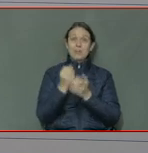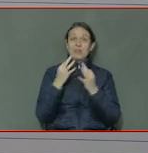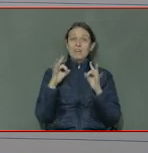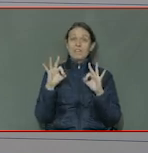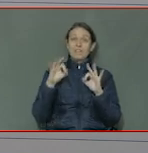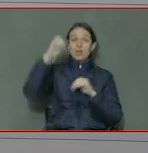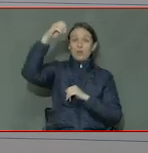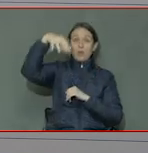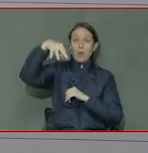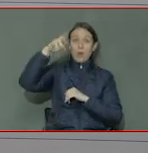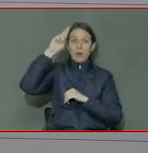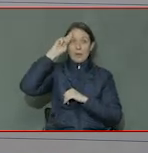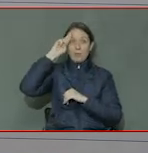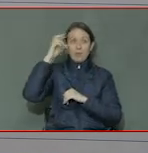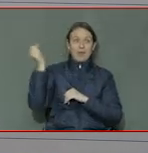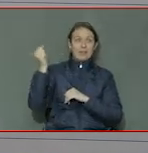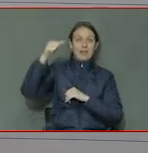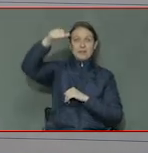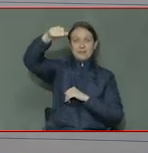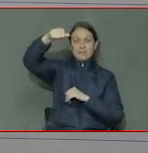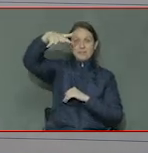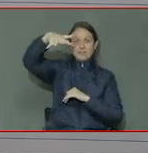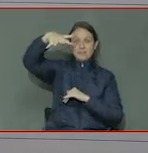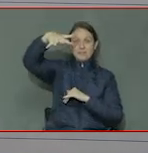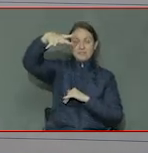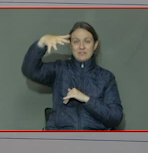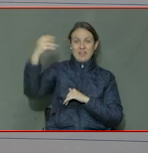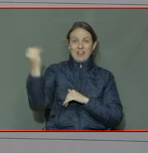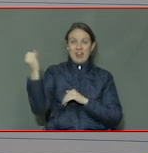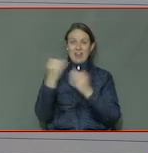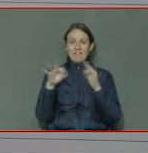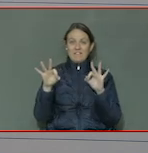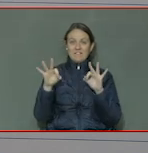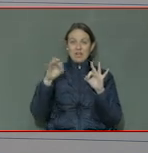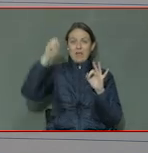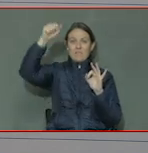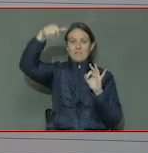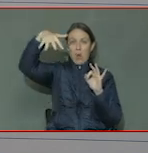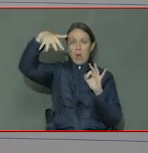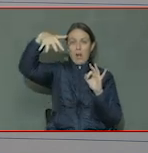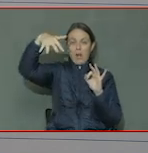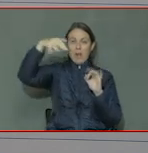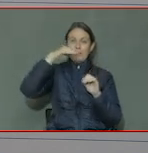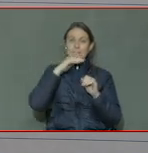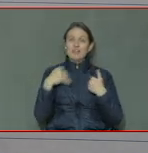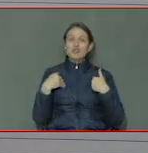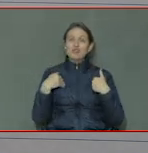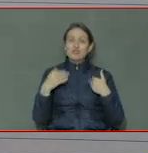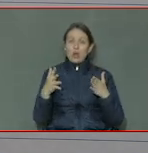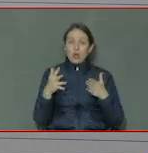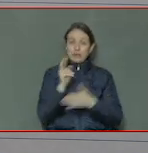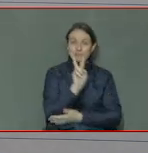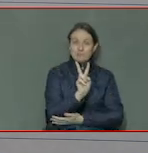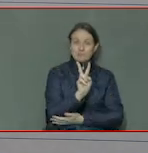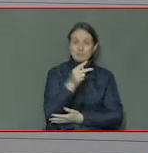I just open my hand and it drops to the ground. So that is free fall. The initial velocity is 0.